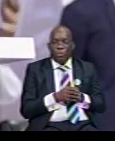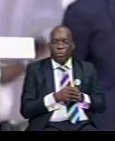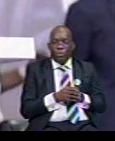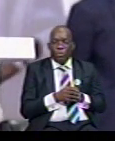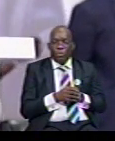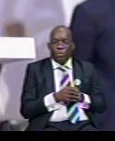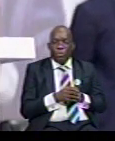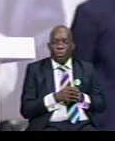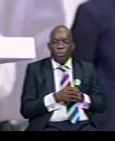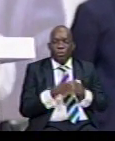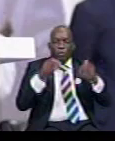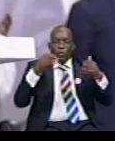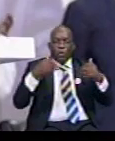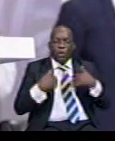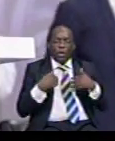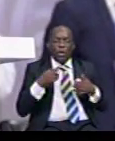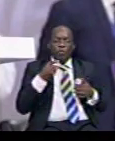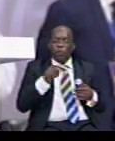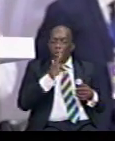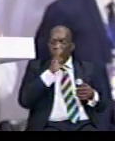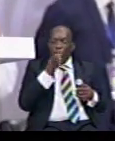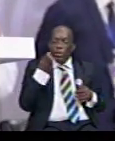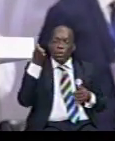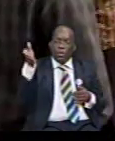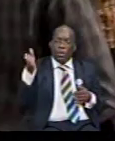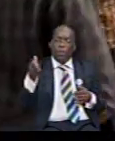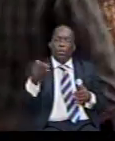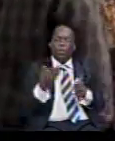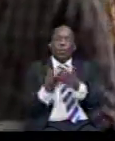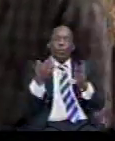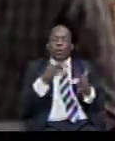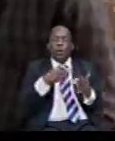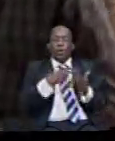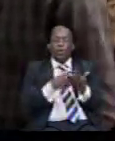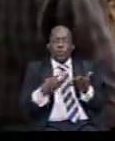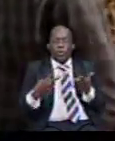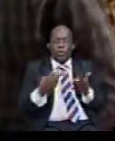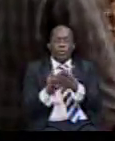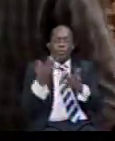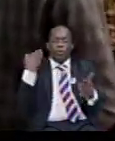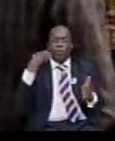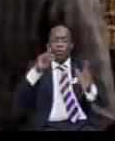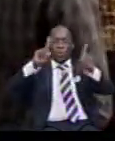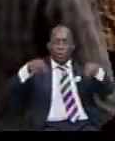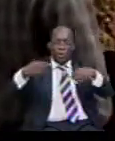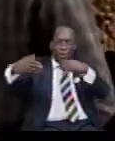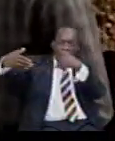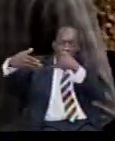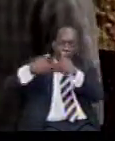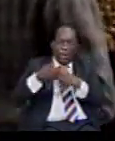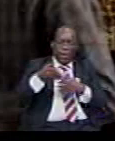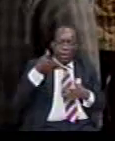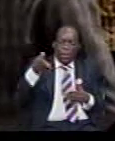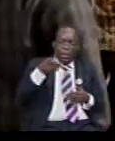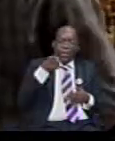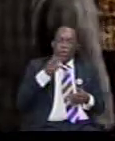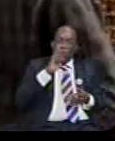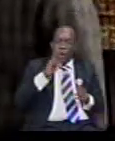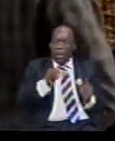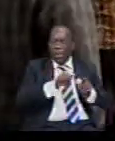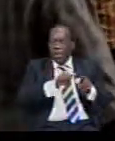Have you been there before and you failed before? Go back there. You are a different person